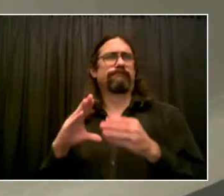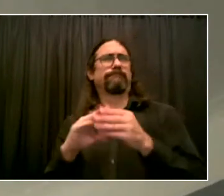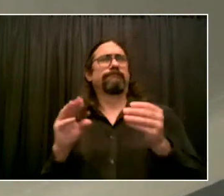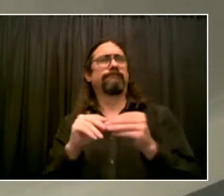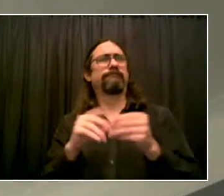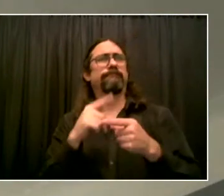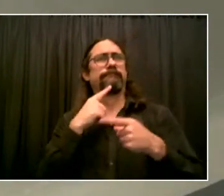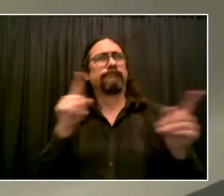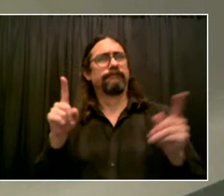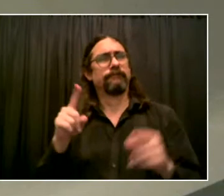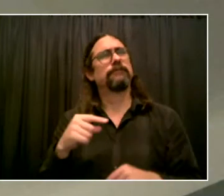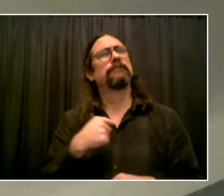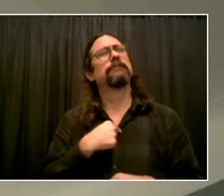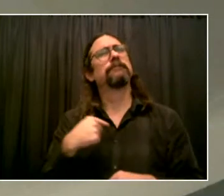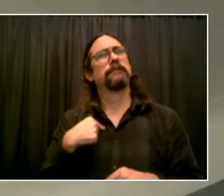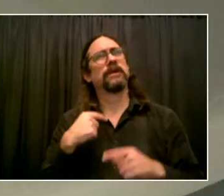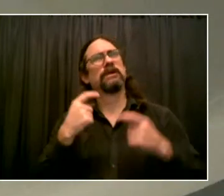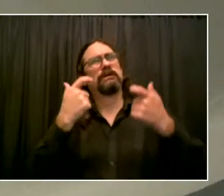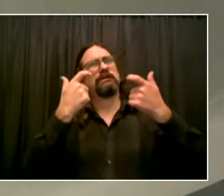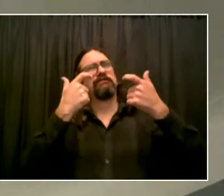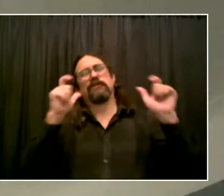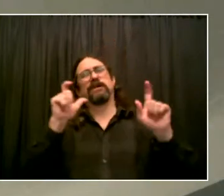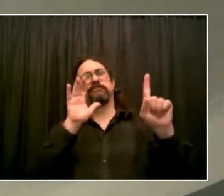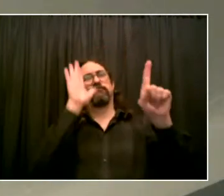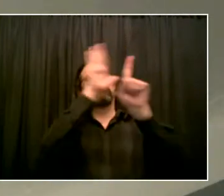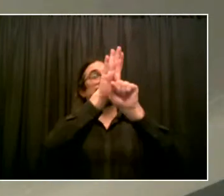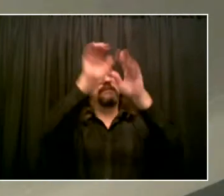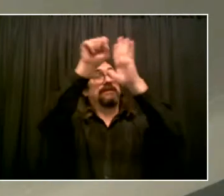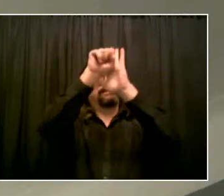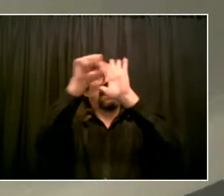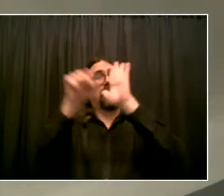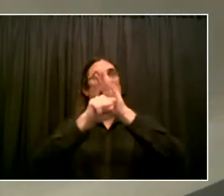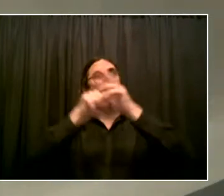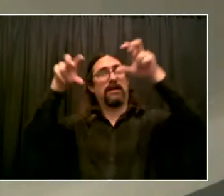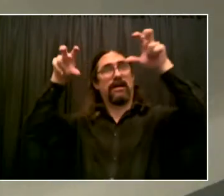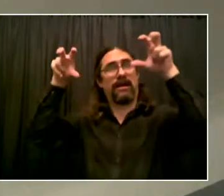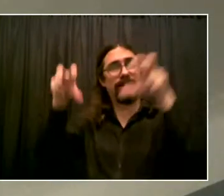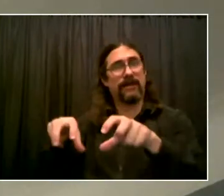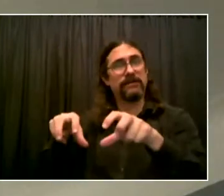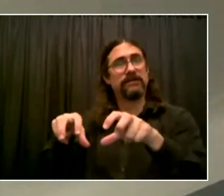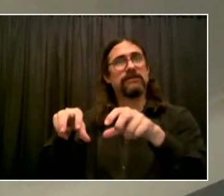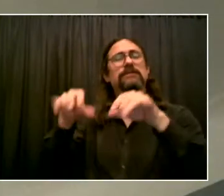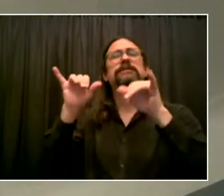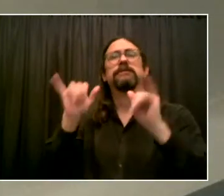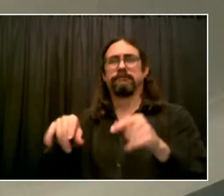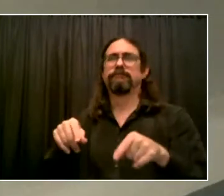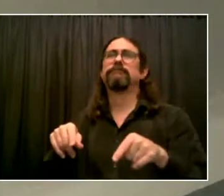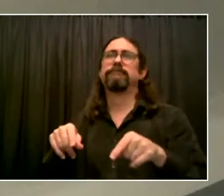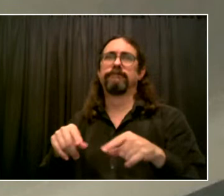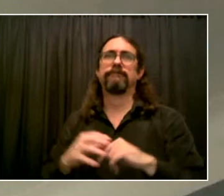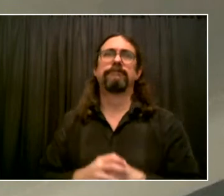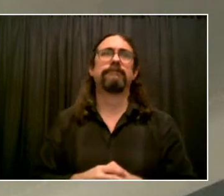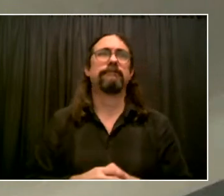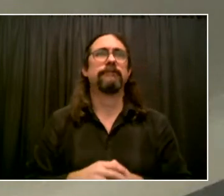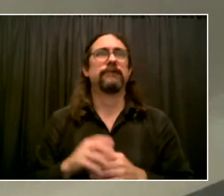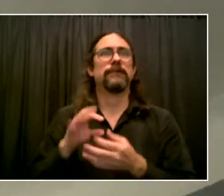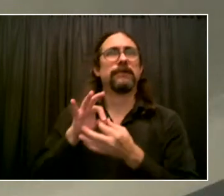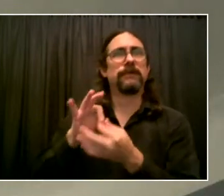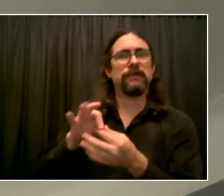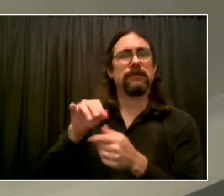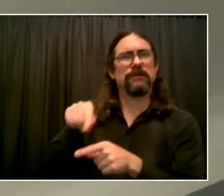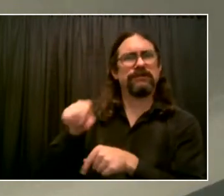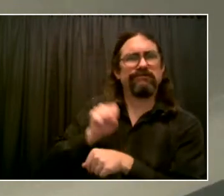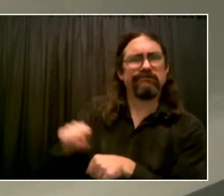which has been called for years. Full funding of CFE is finally being